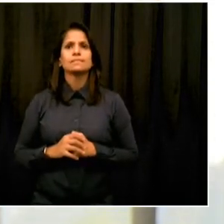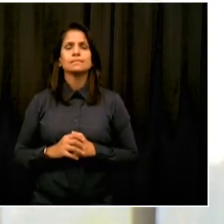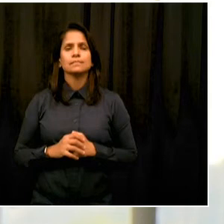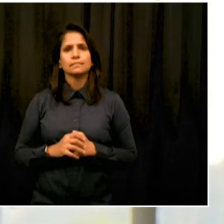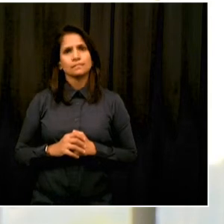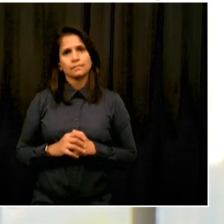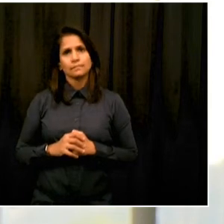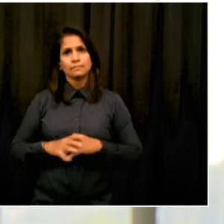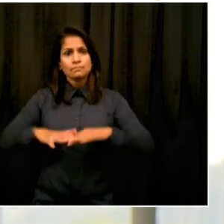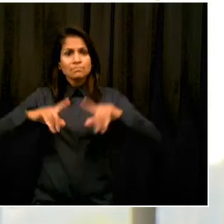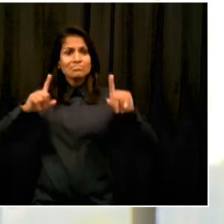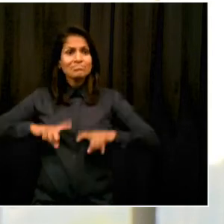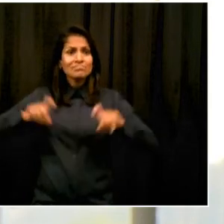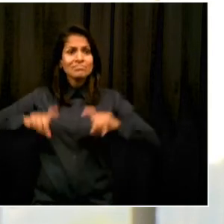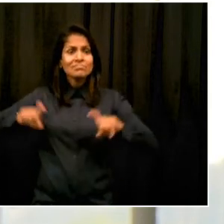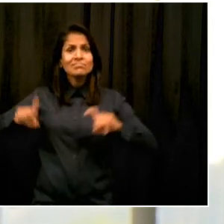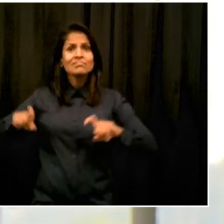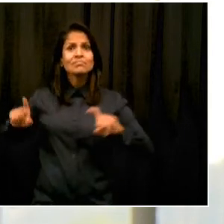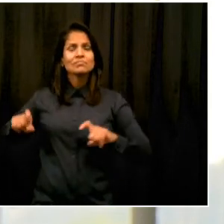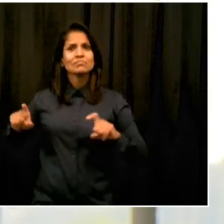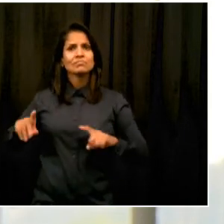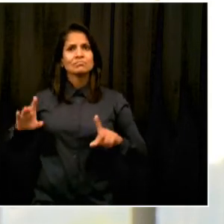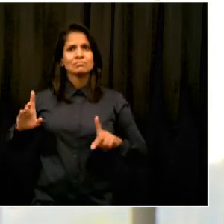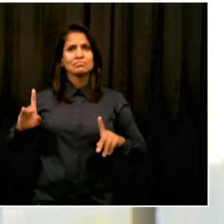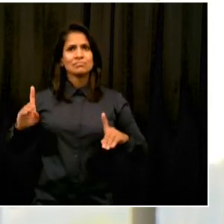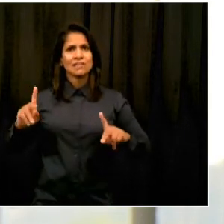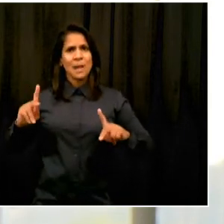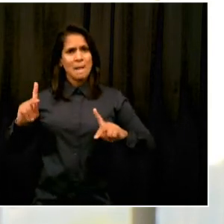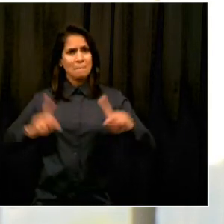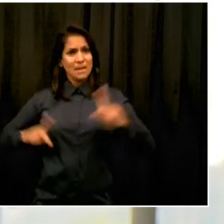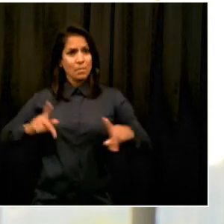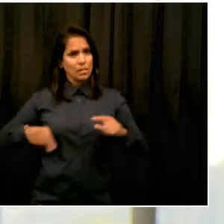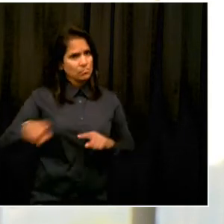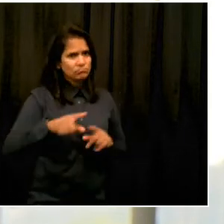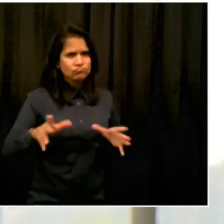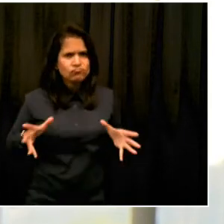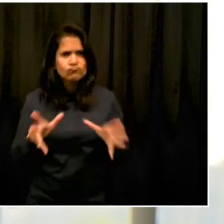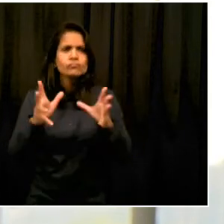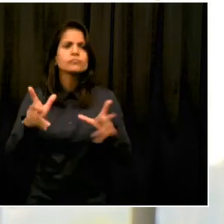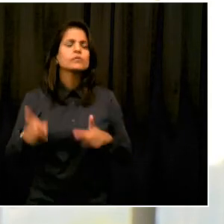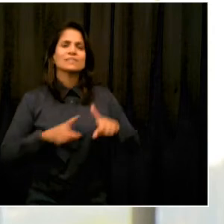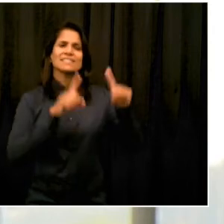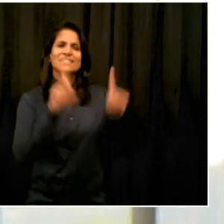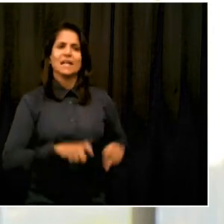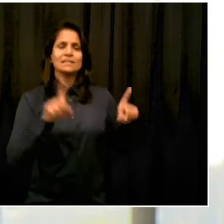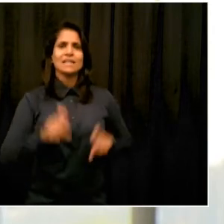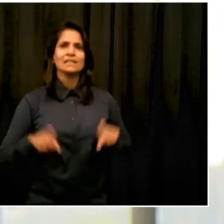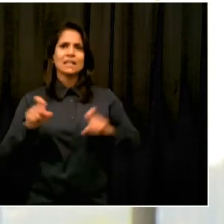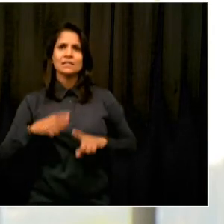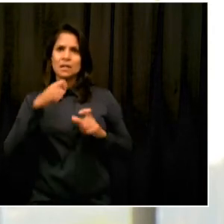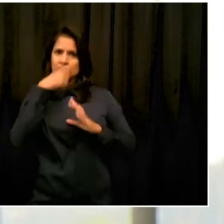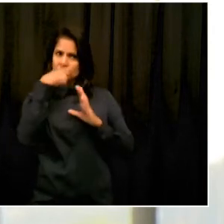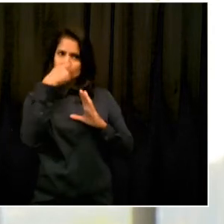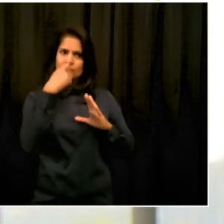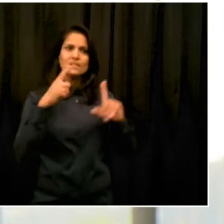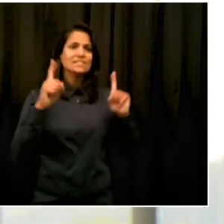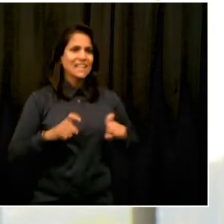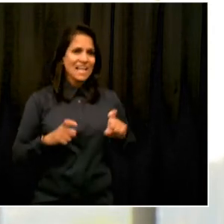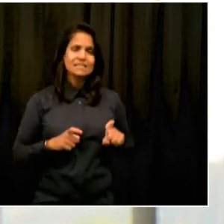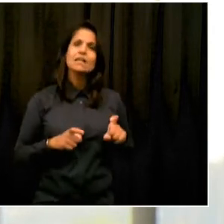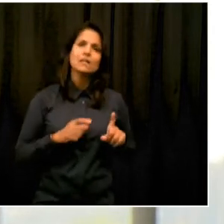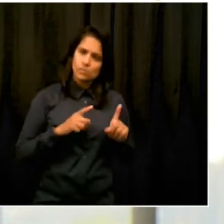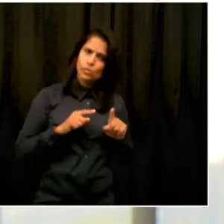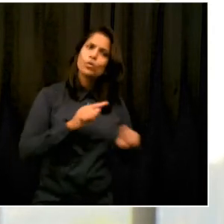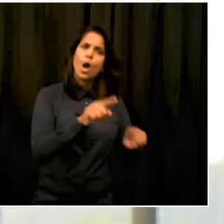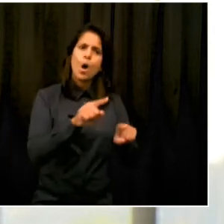just think about it. I think there's been legitimate feeling that folks got discouraged